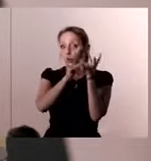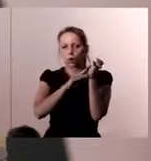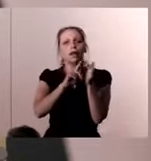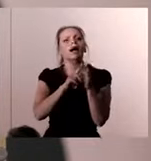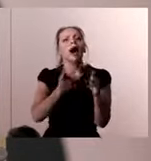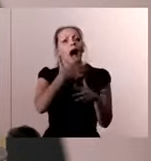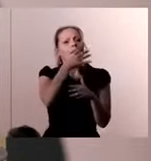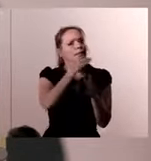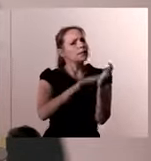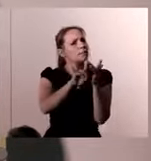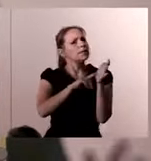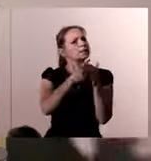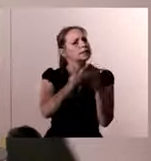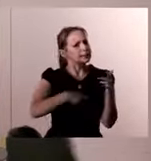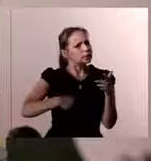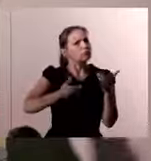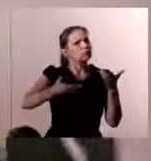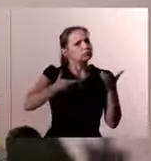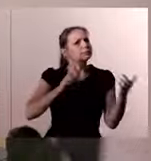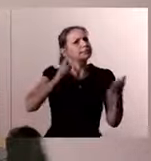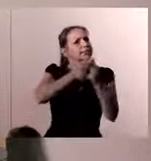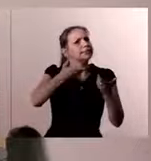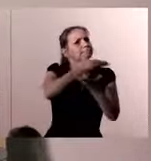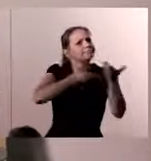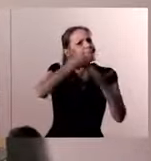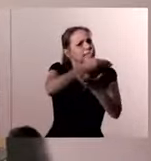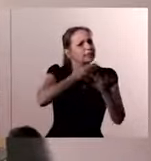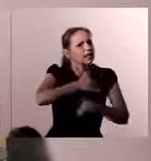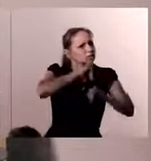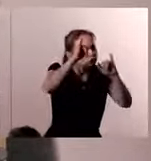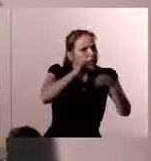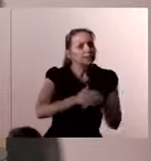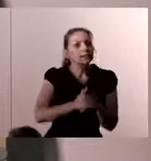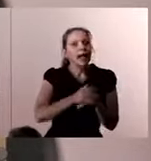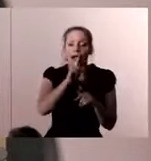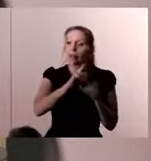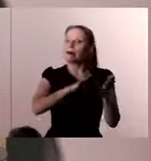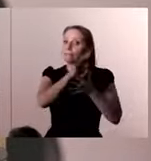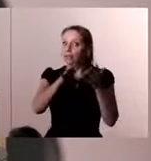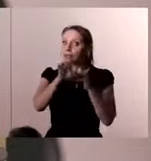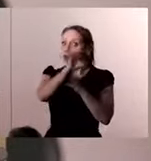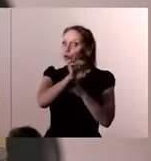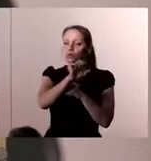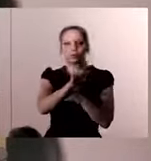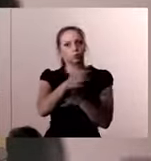to discuss the crisis? There was a sense that if they were meeting, that it would mean Europe was right on the